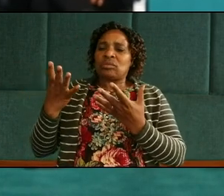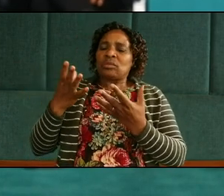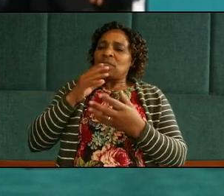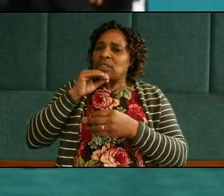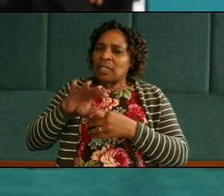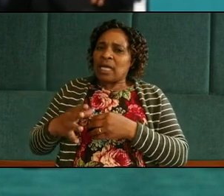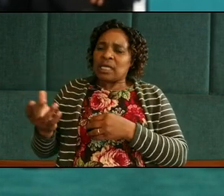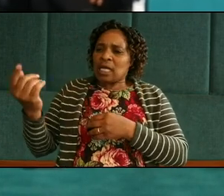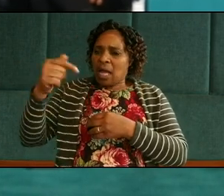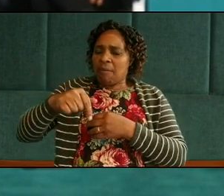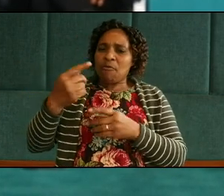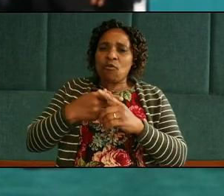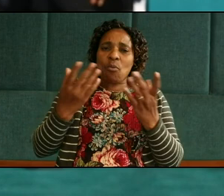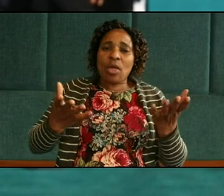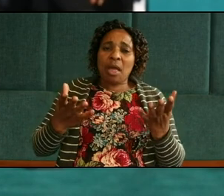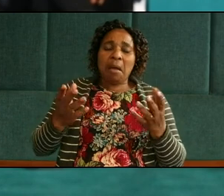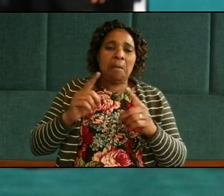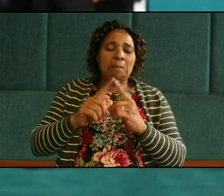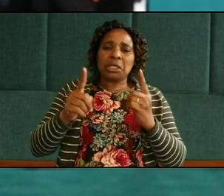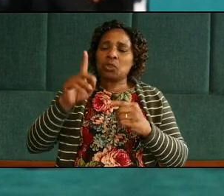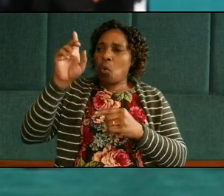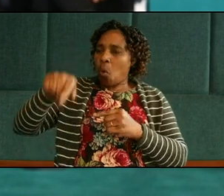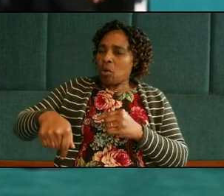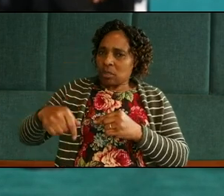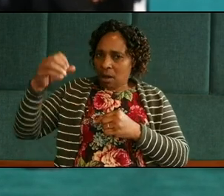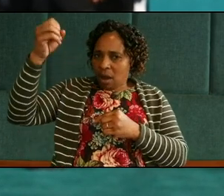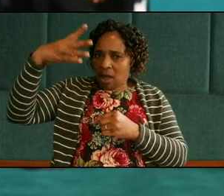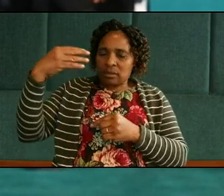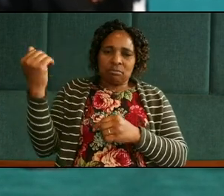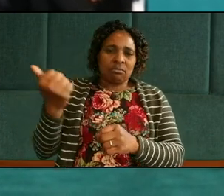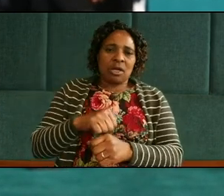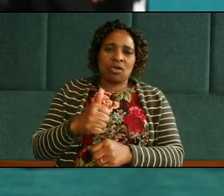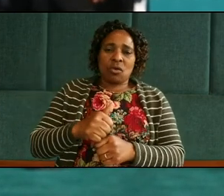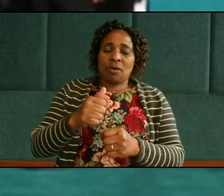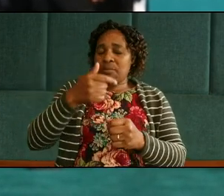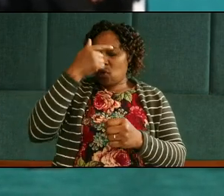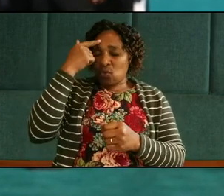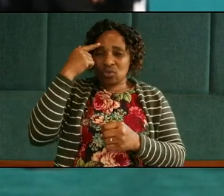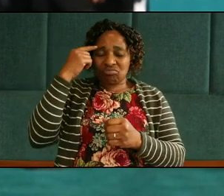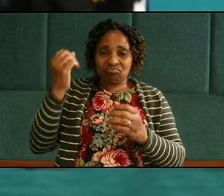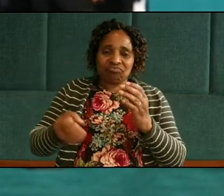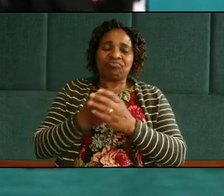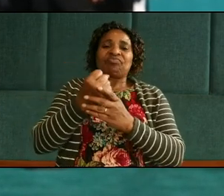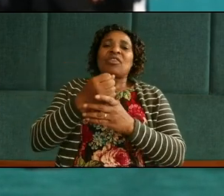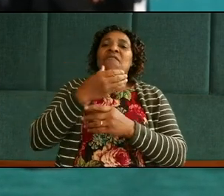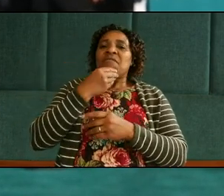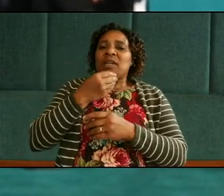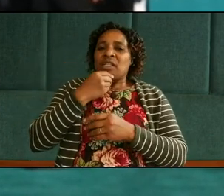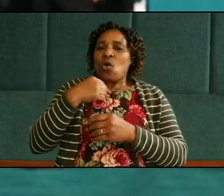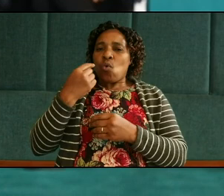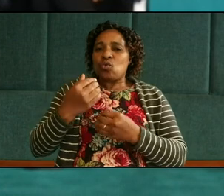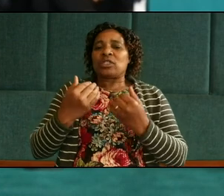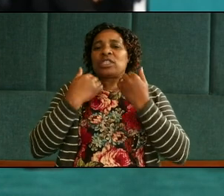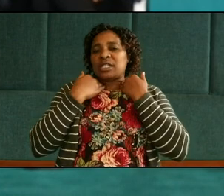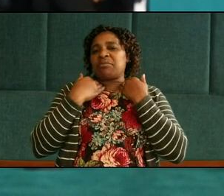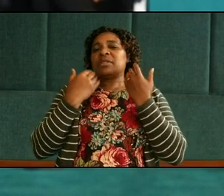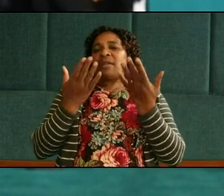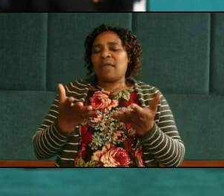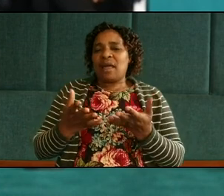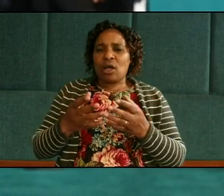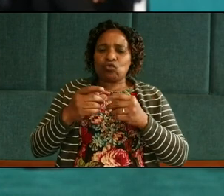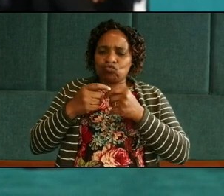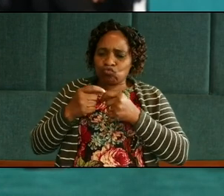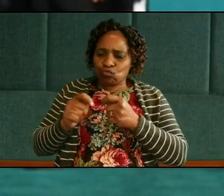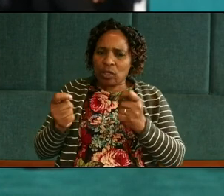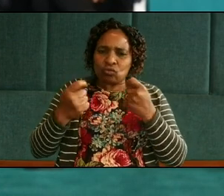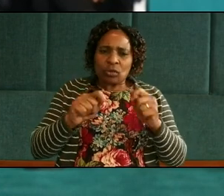coming from, but unfortunately she couldn't switch on the light, because it would wake up father, who usually slept very poorly. She tried to